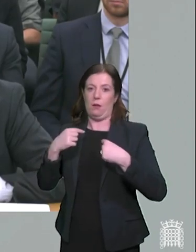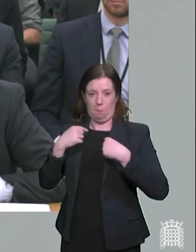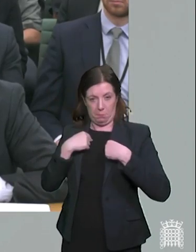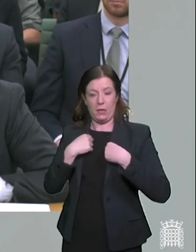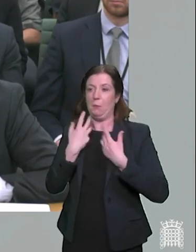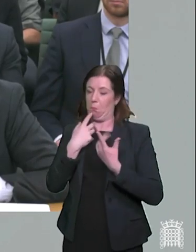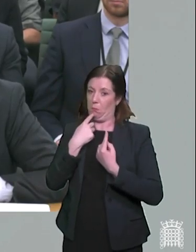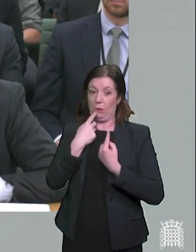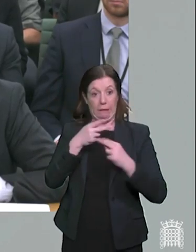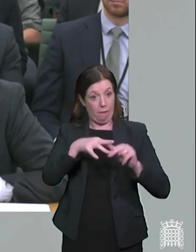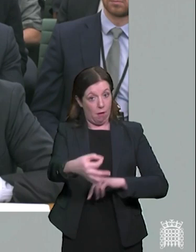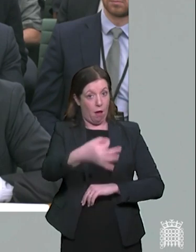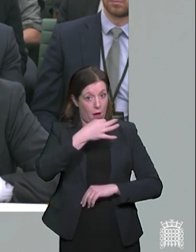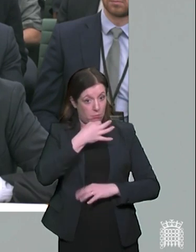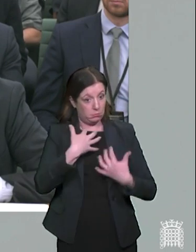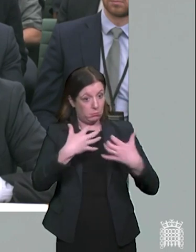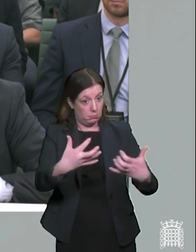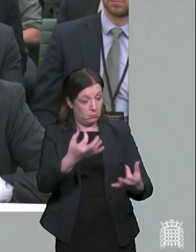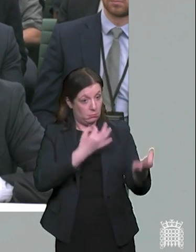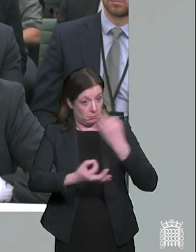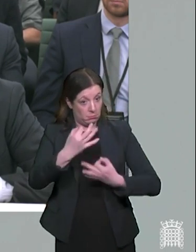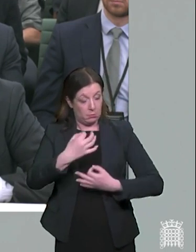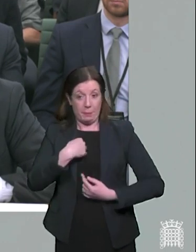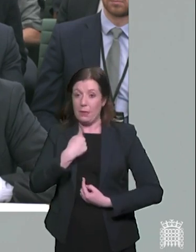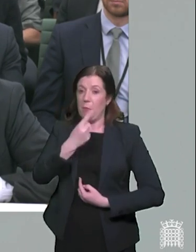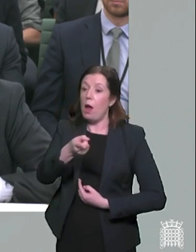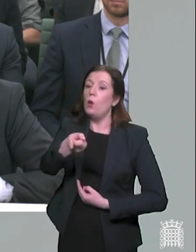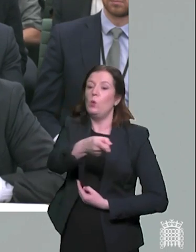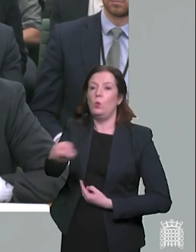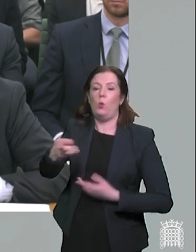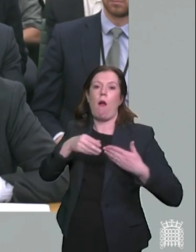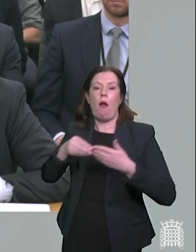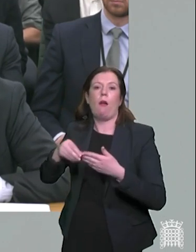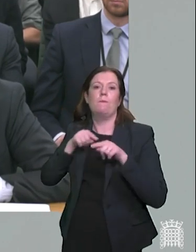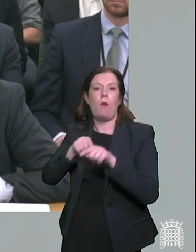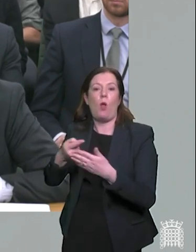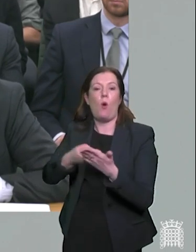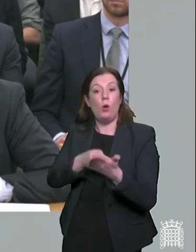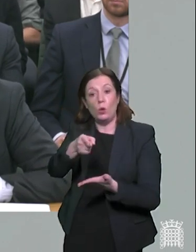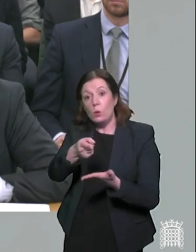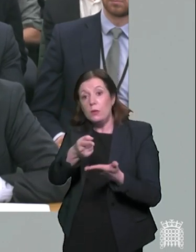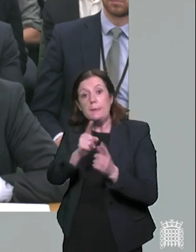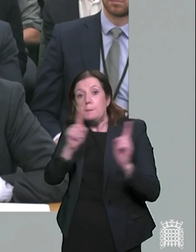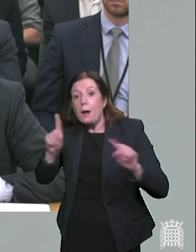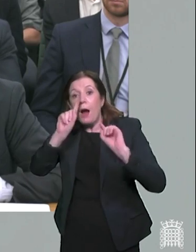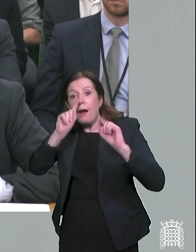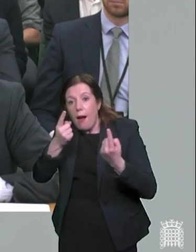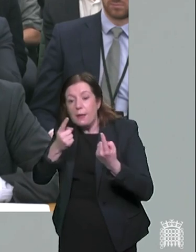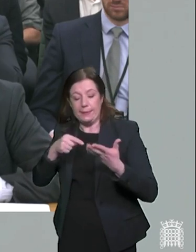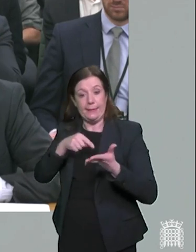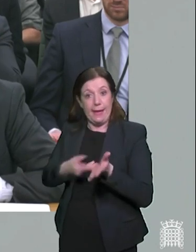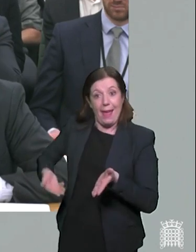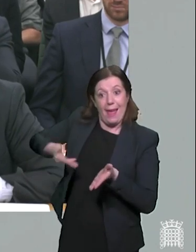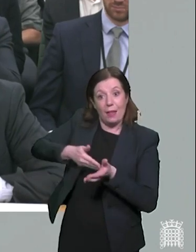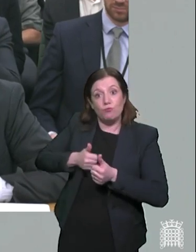guidance says. And the guidance says that where you put in mitigations, where you do what is